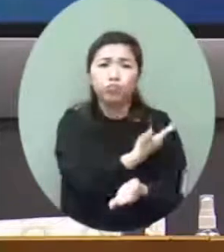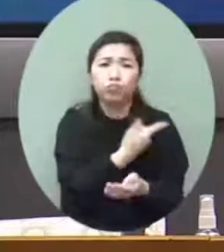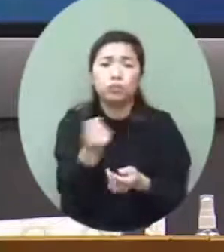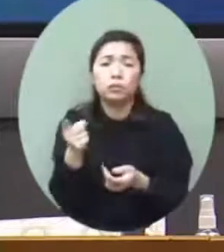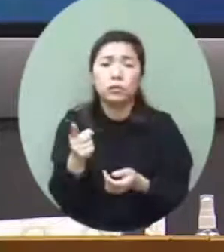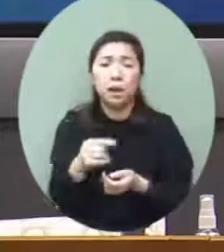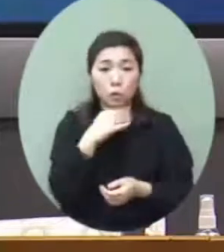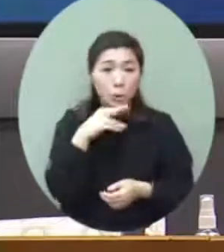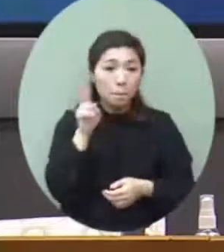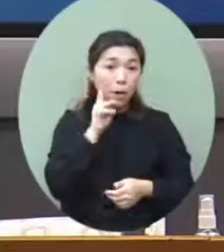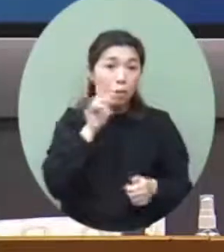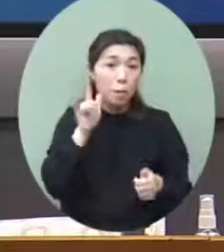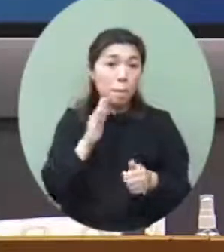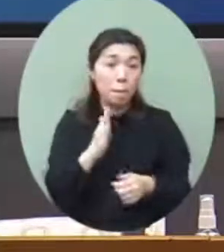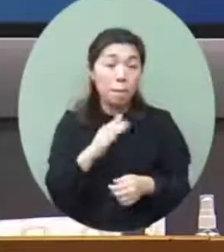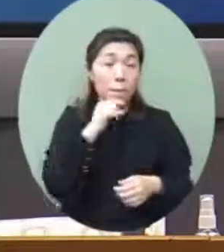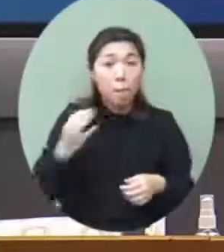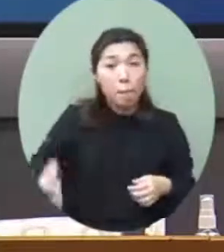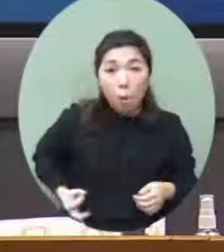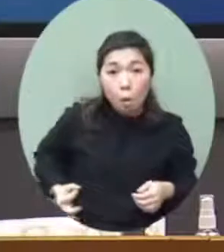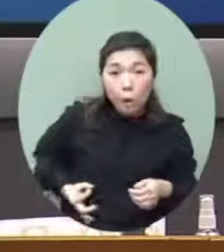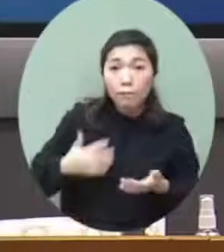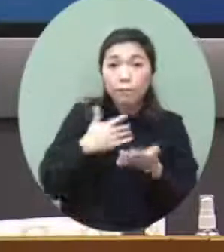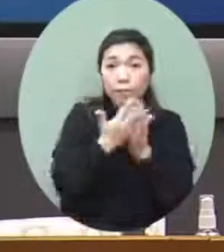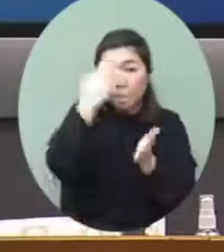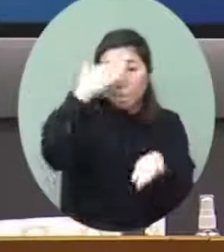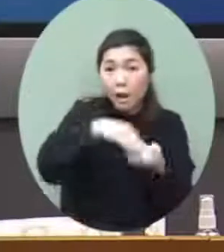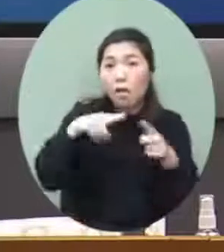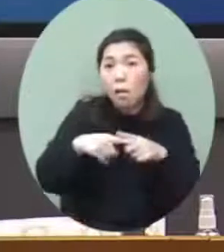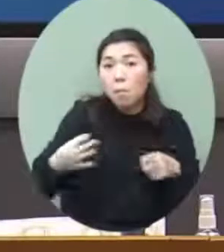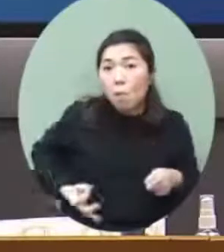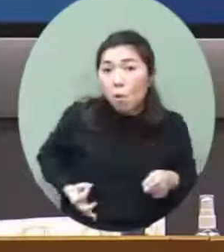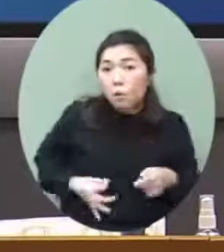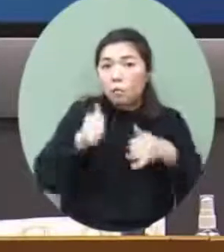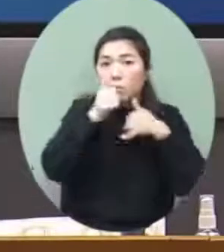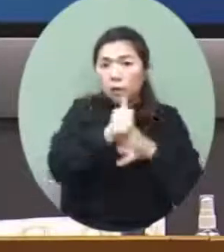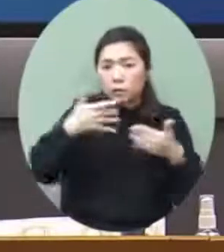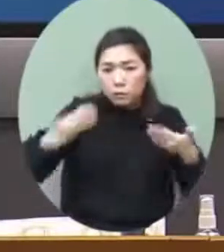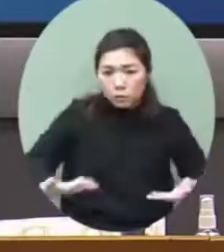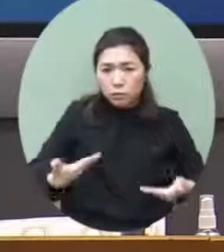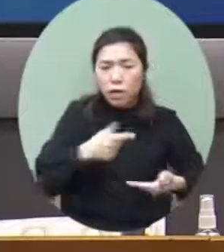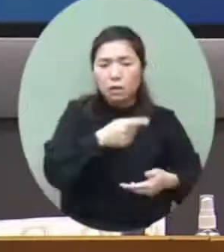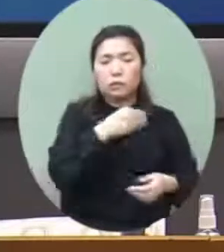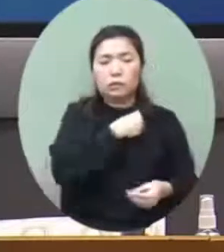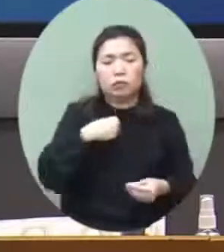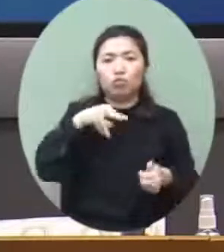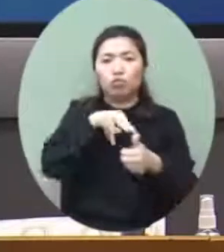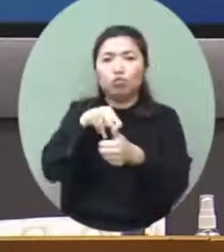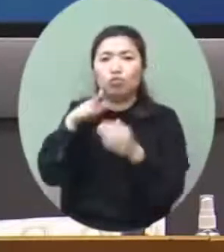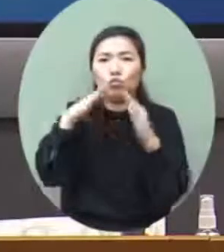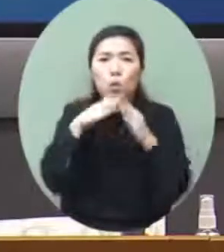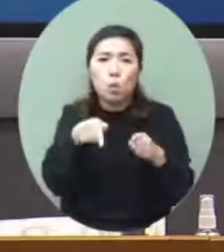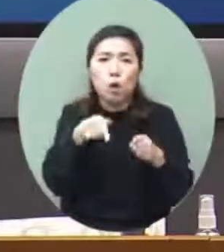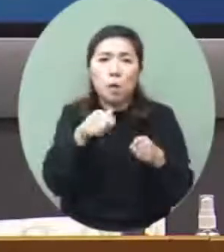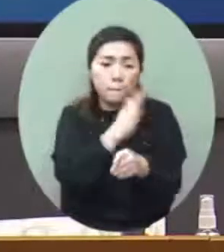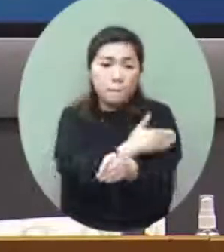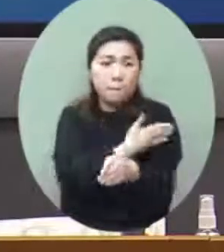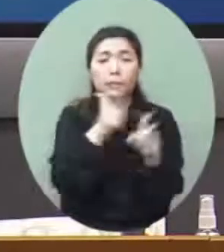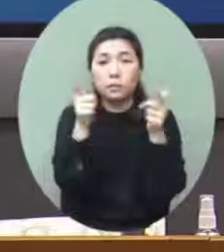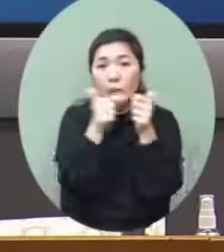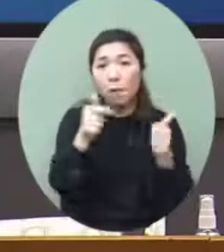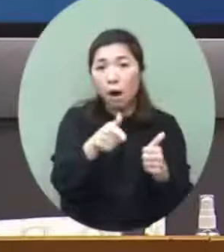engaged the mainland medical support team as honorary employees. So the current insurance provisions